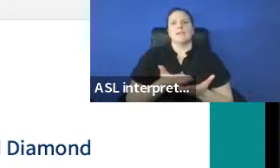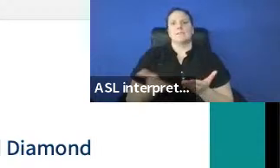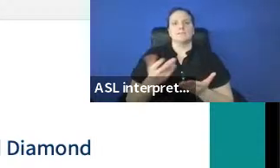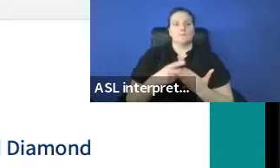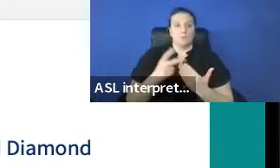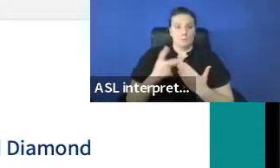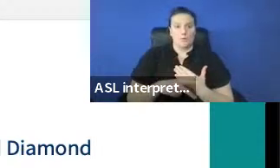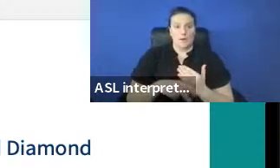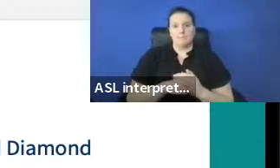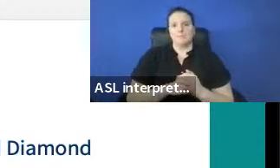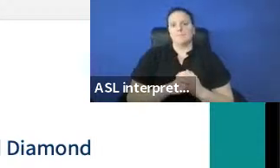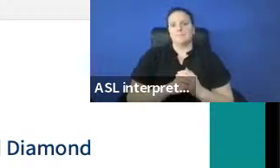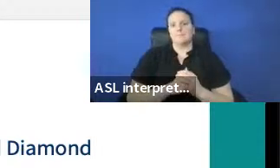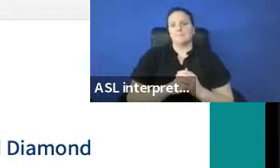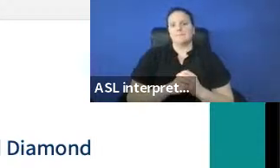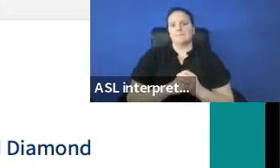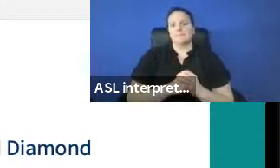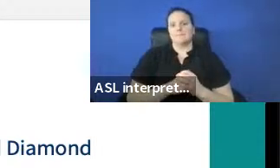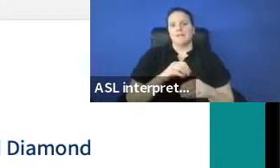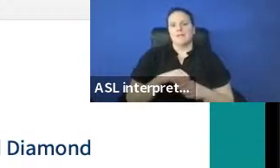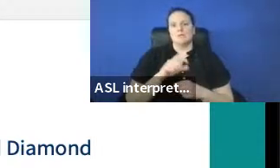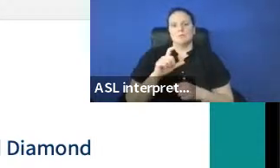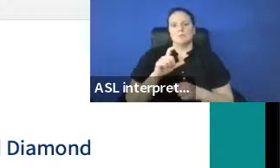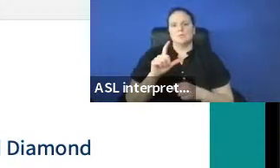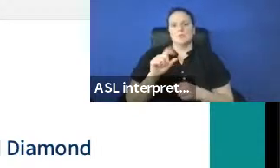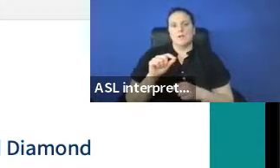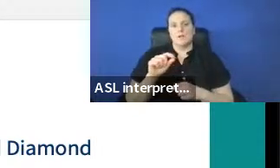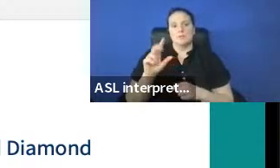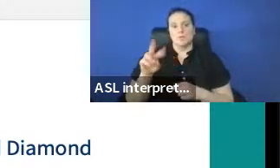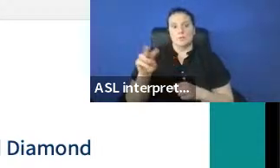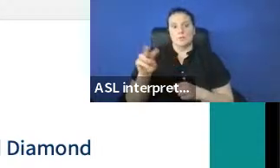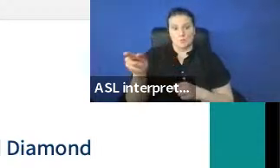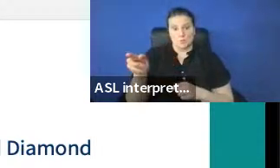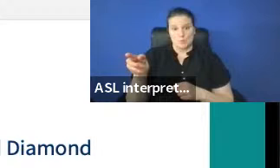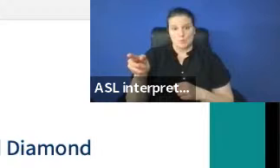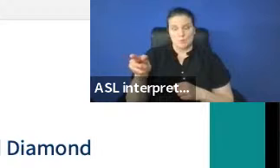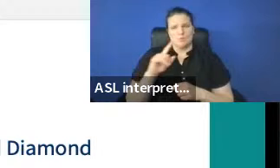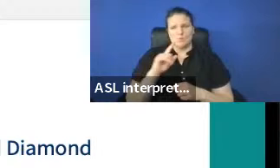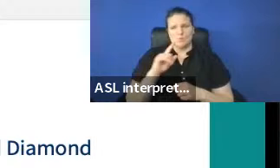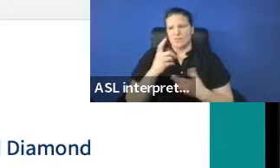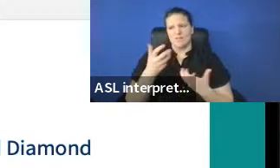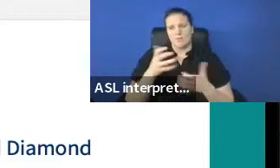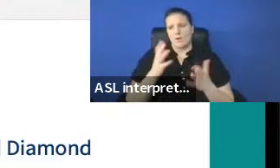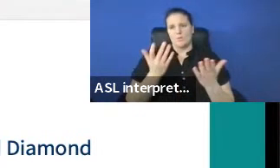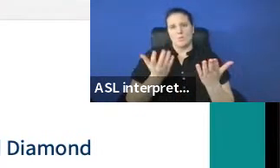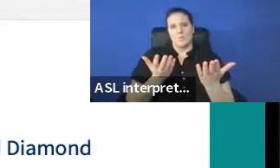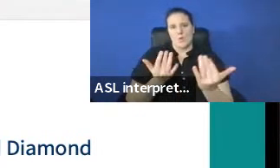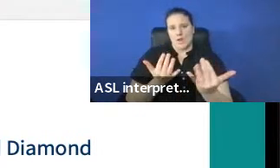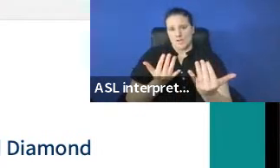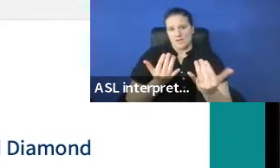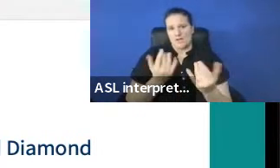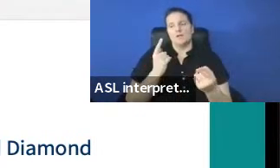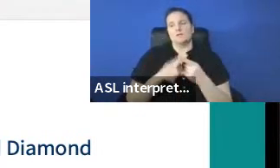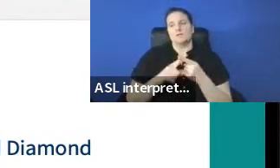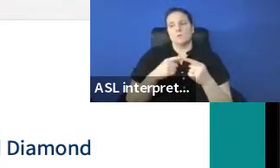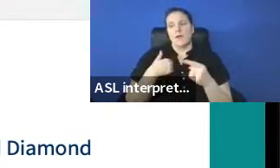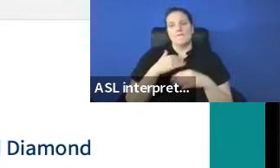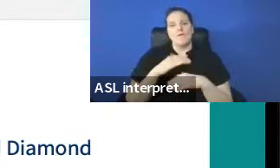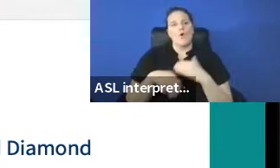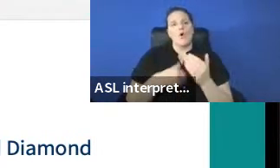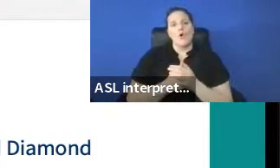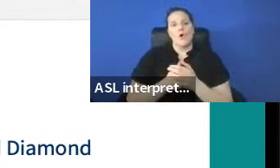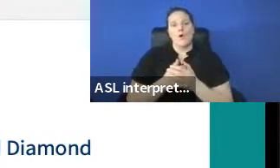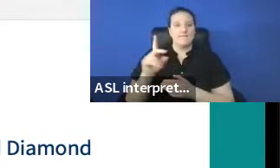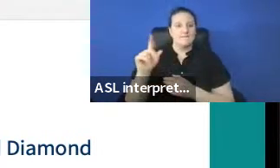program in 2022. And so we really didn't want to wait until we had all of the